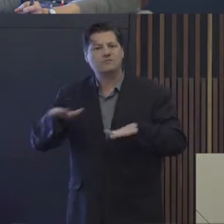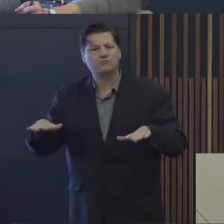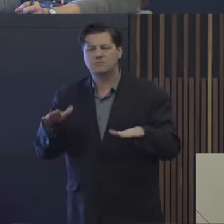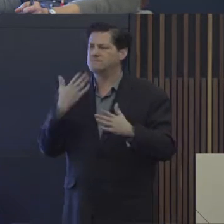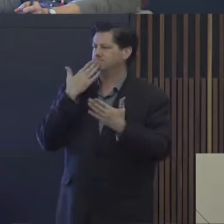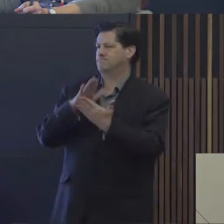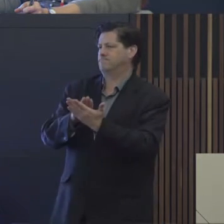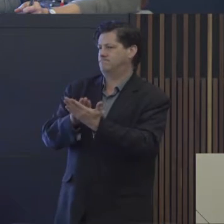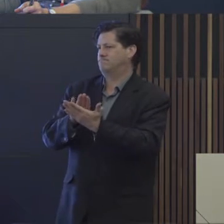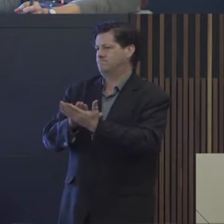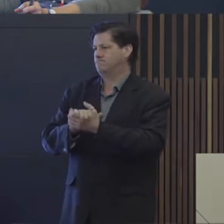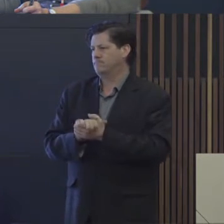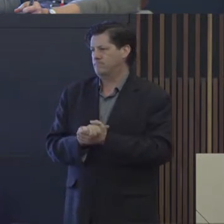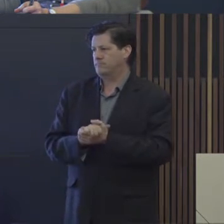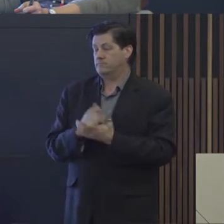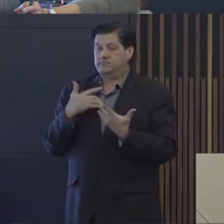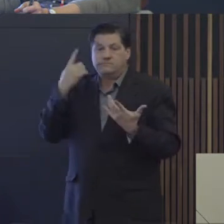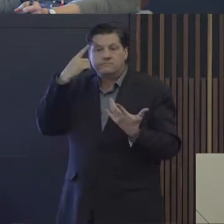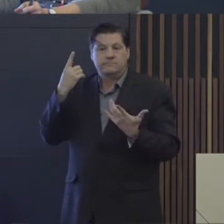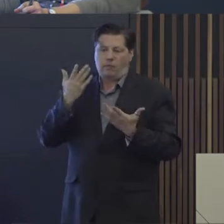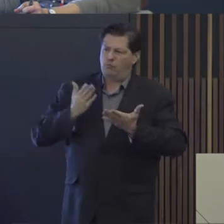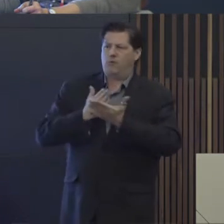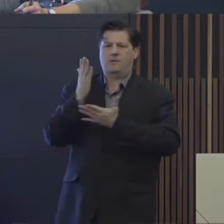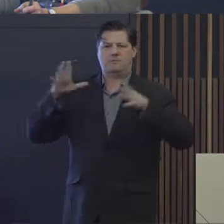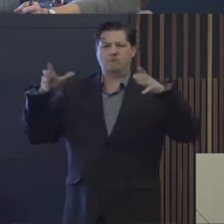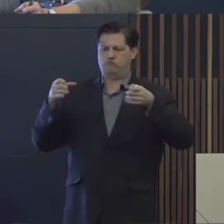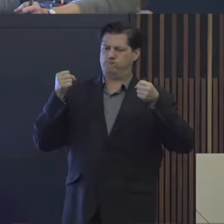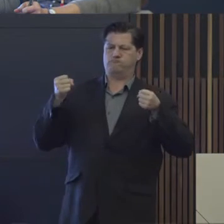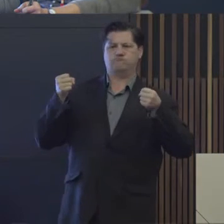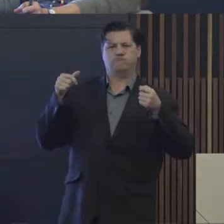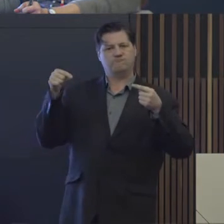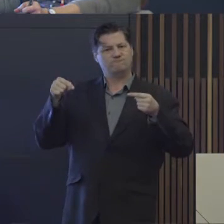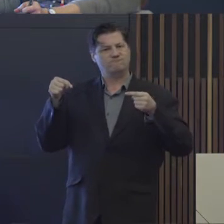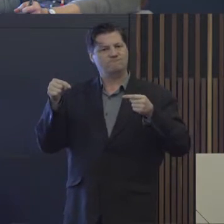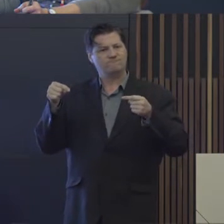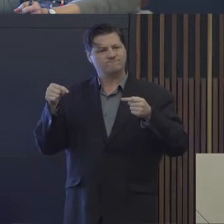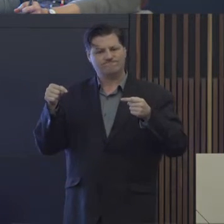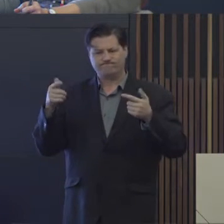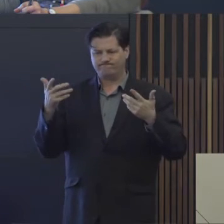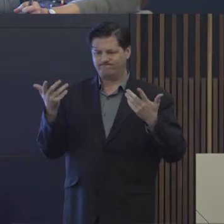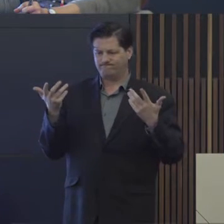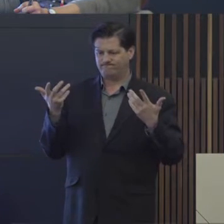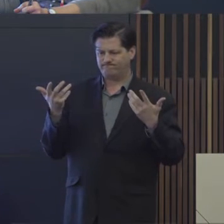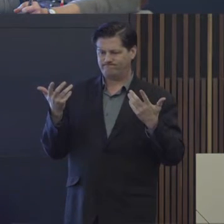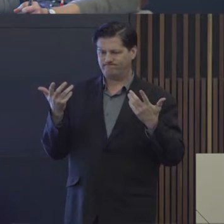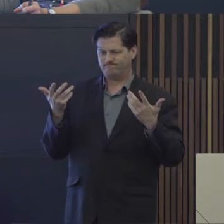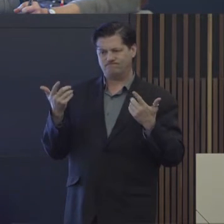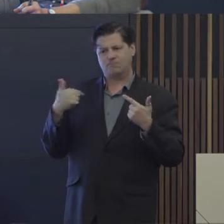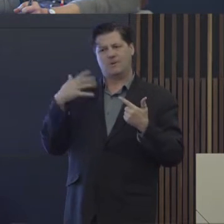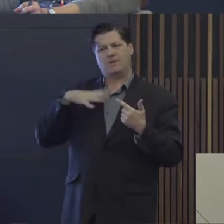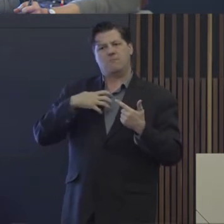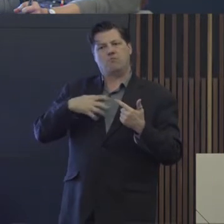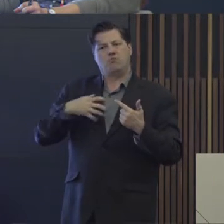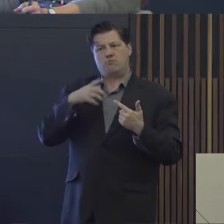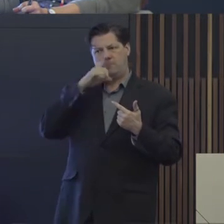that that's the nature of the rights movement now, is that there should be stronger numbers behind